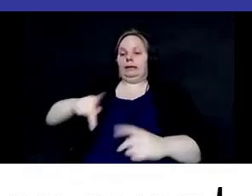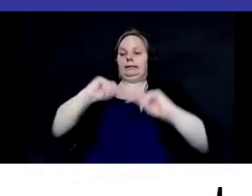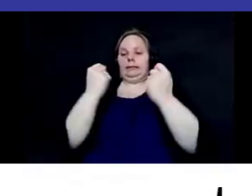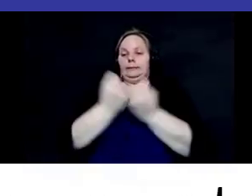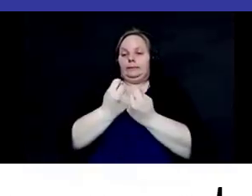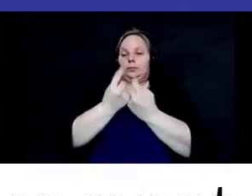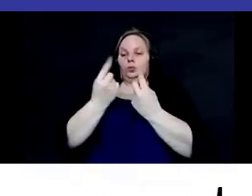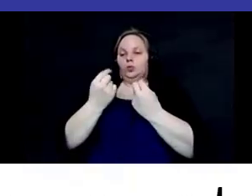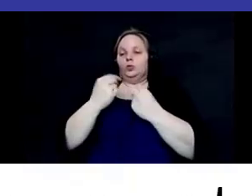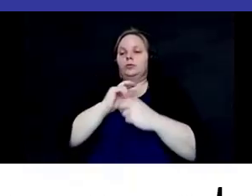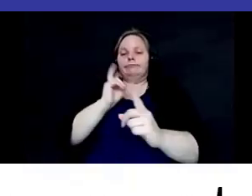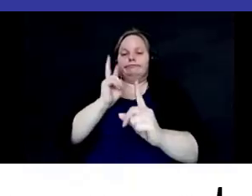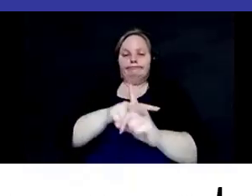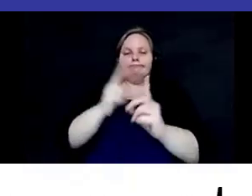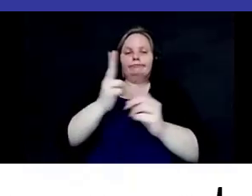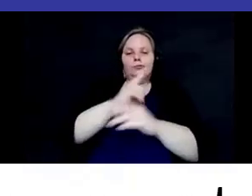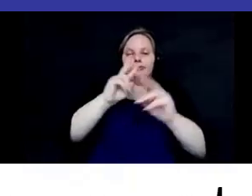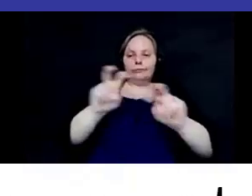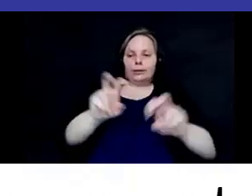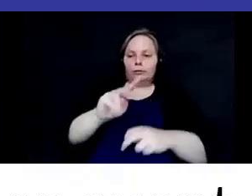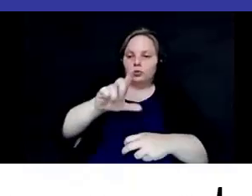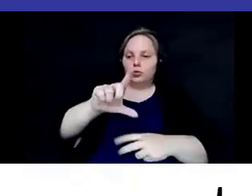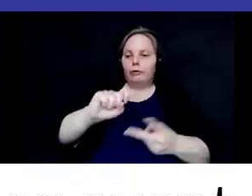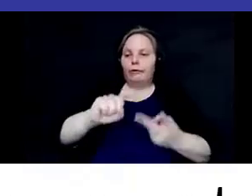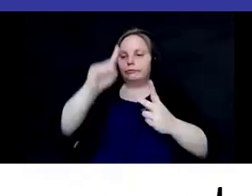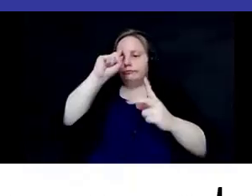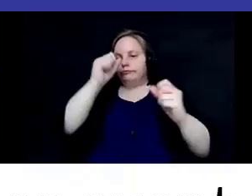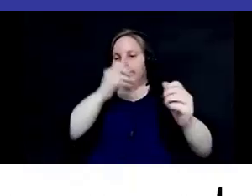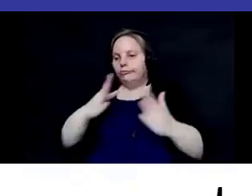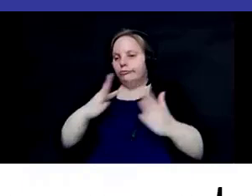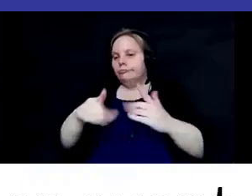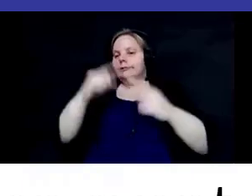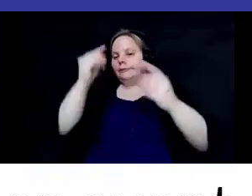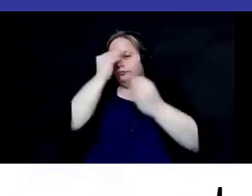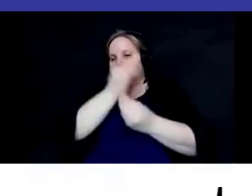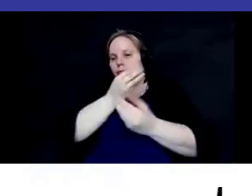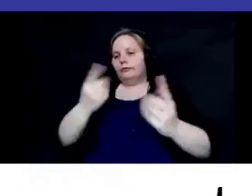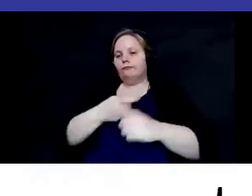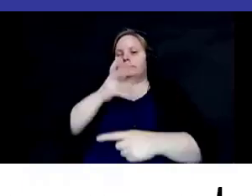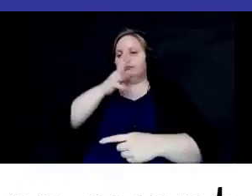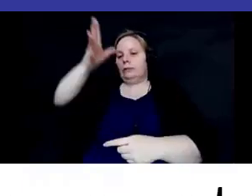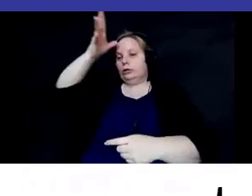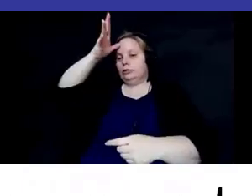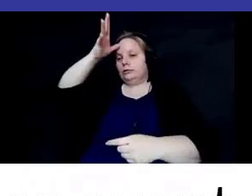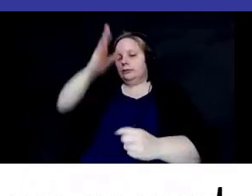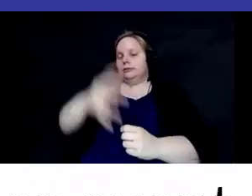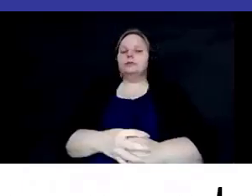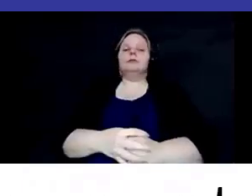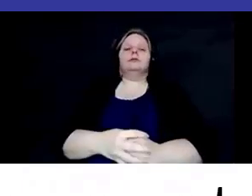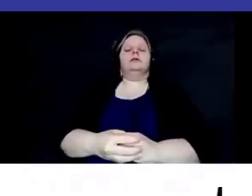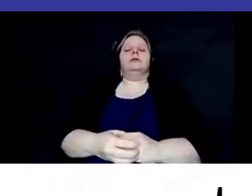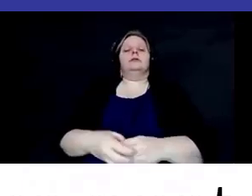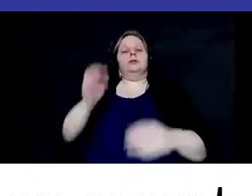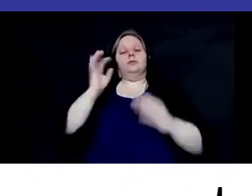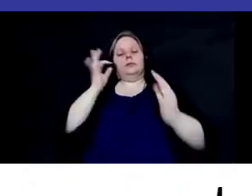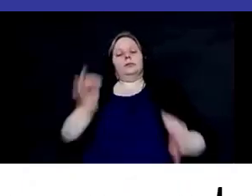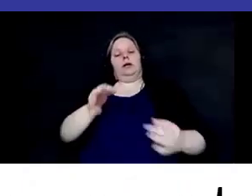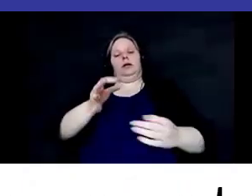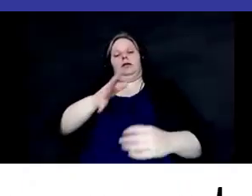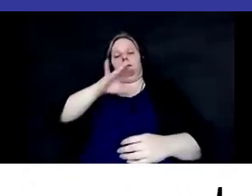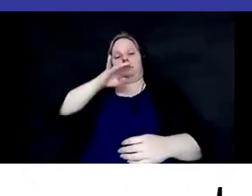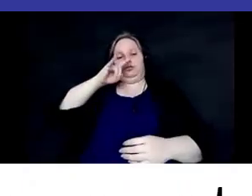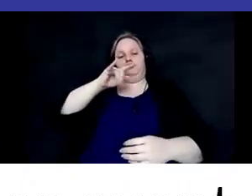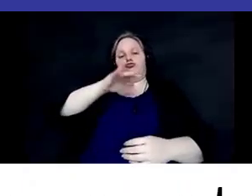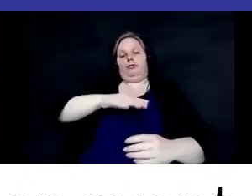assessment tools and strategies, as well as information provided by the parents, to determine whether the child is a child